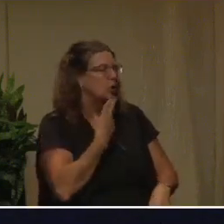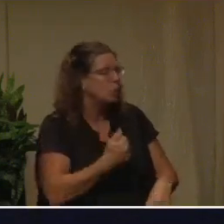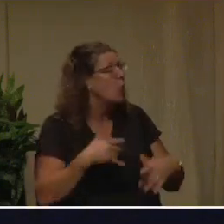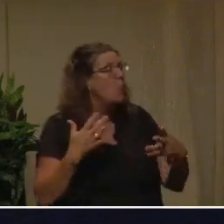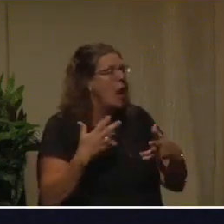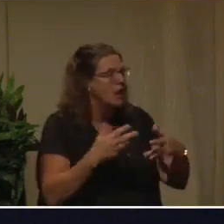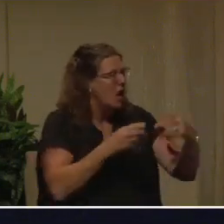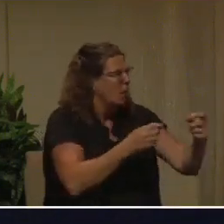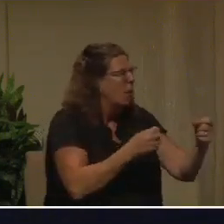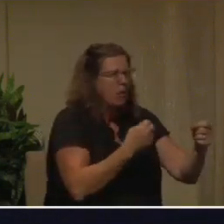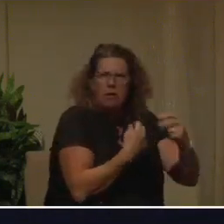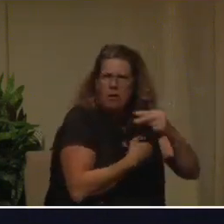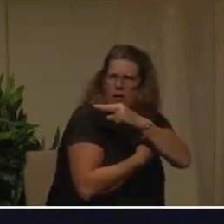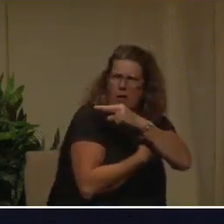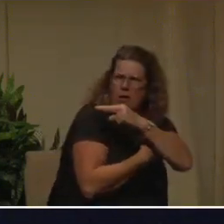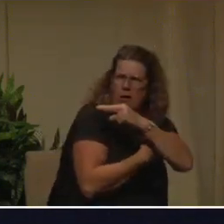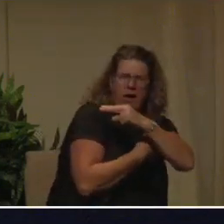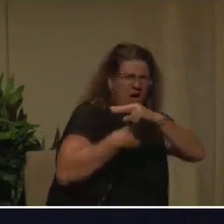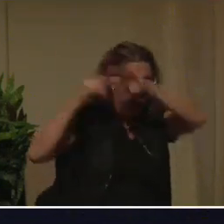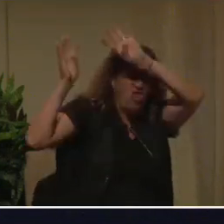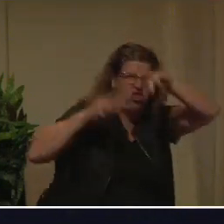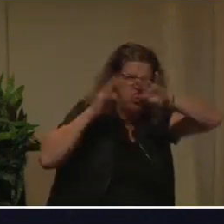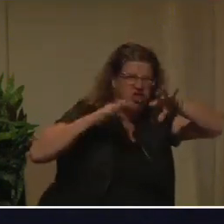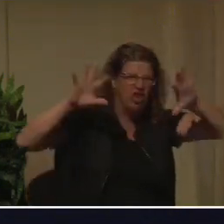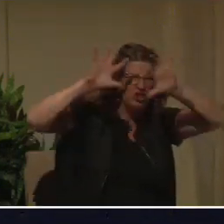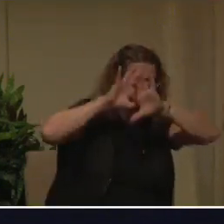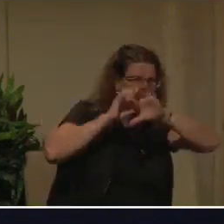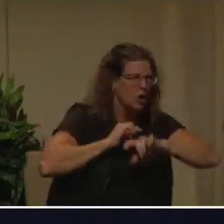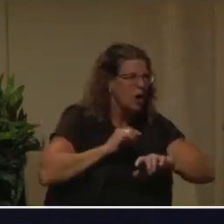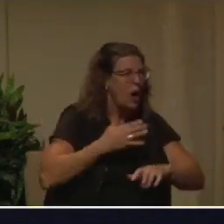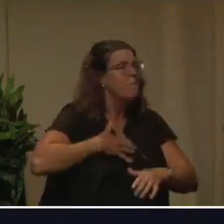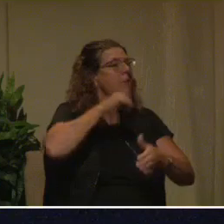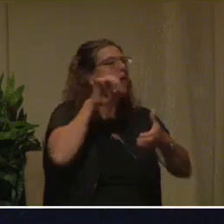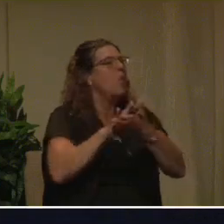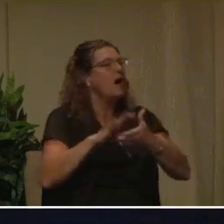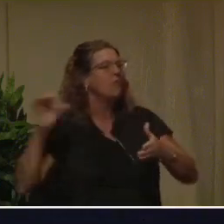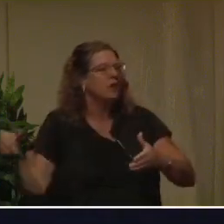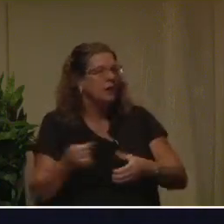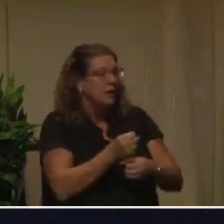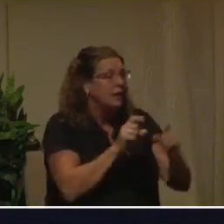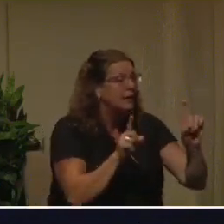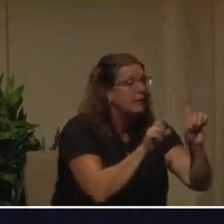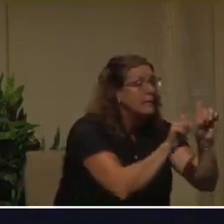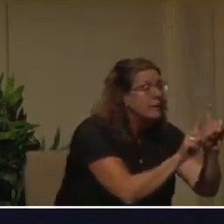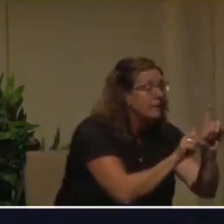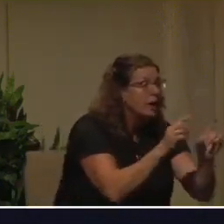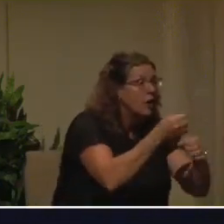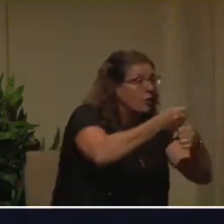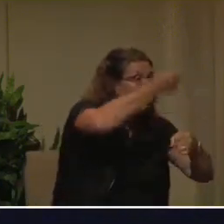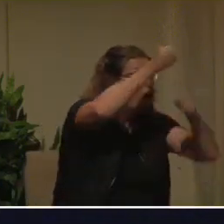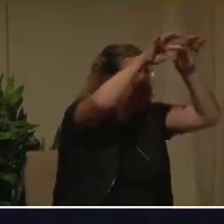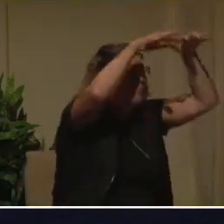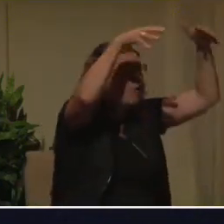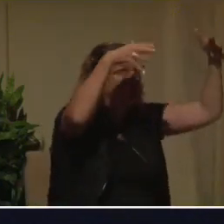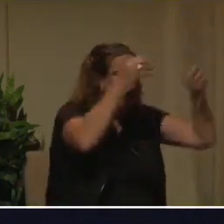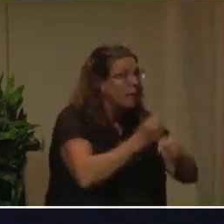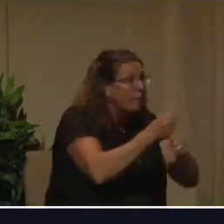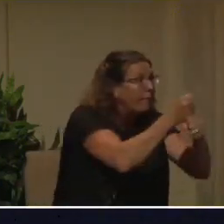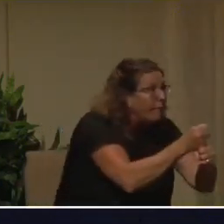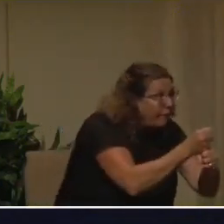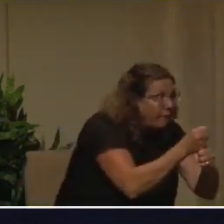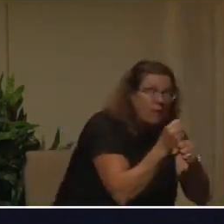Janet holding an umbrella. Isn't that, you know, that's just a beautiful picture, actually, in our lives, you know, and so symbolic,